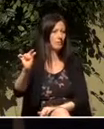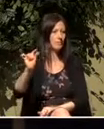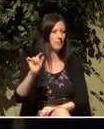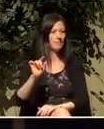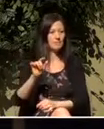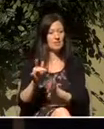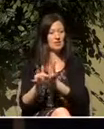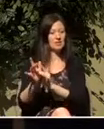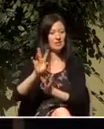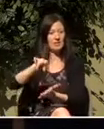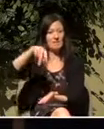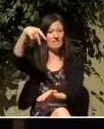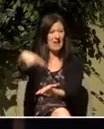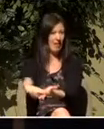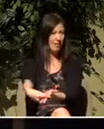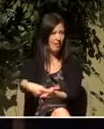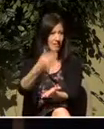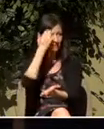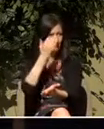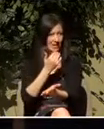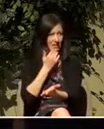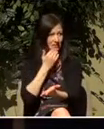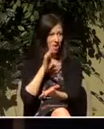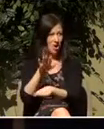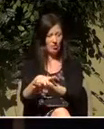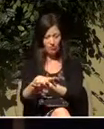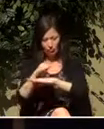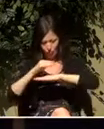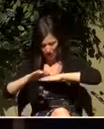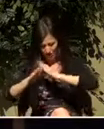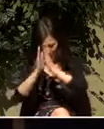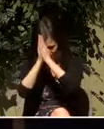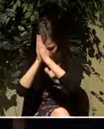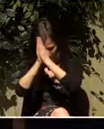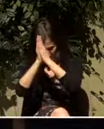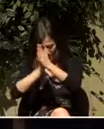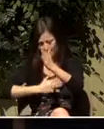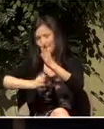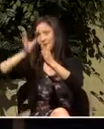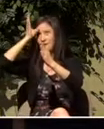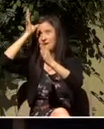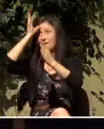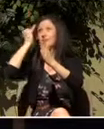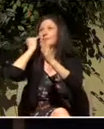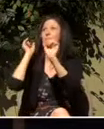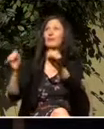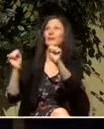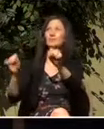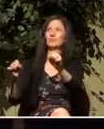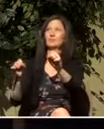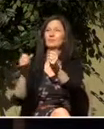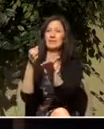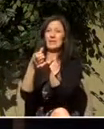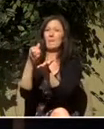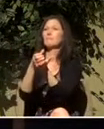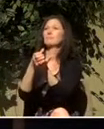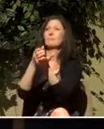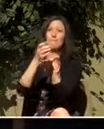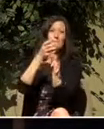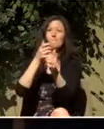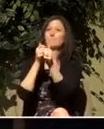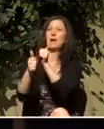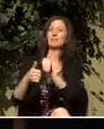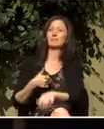face to the ground and prayed, "My Father, if it is possible, may this cup be taken from me,